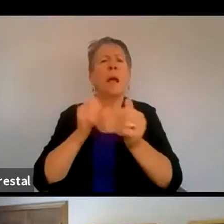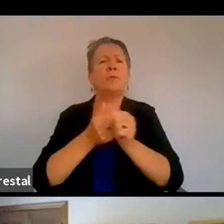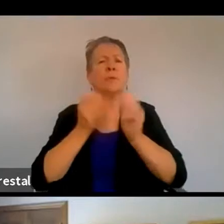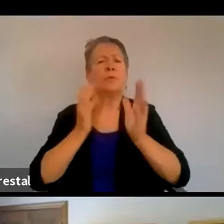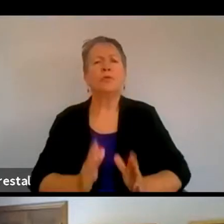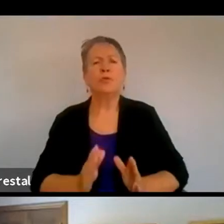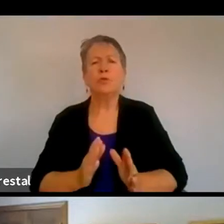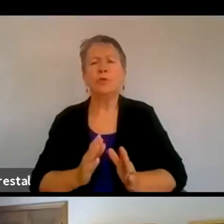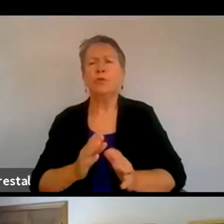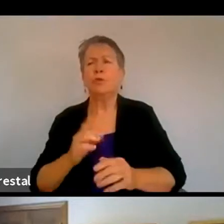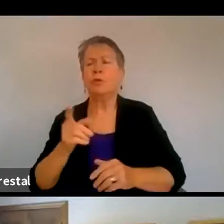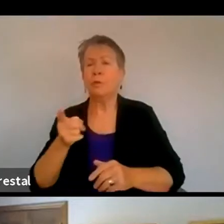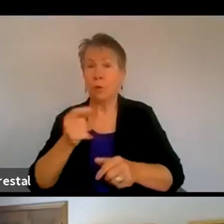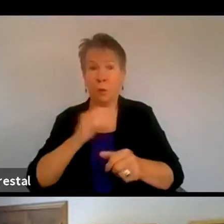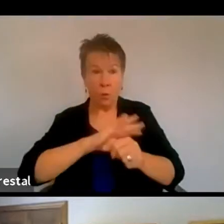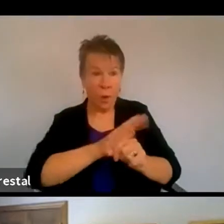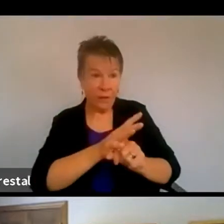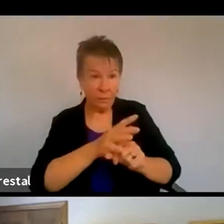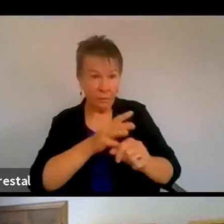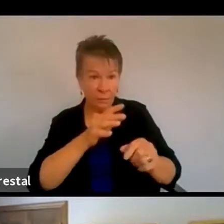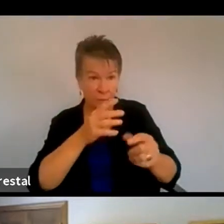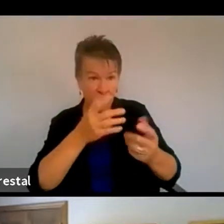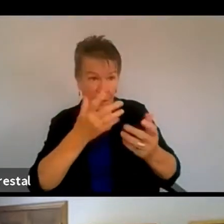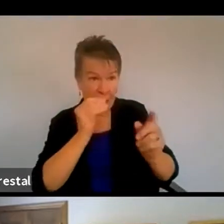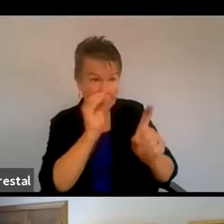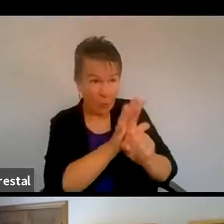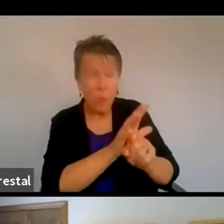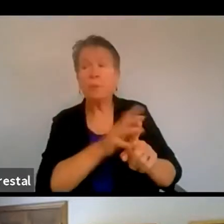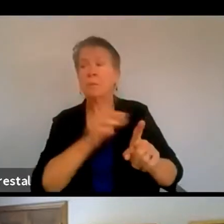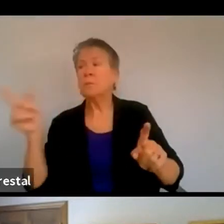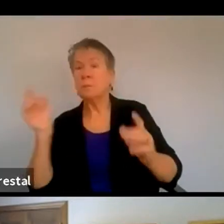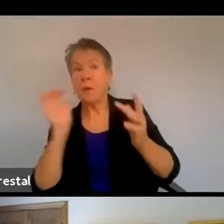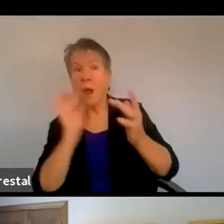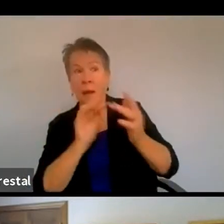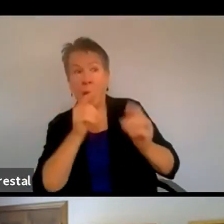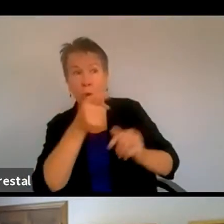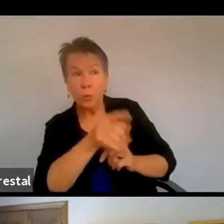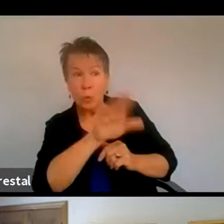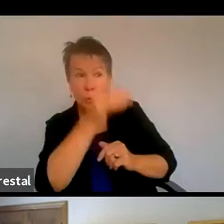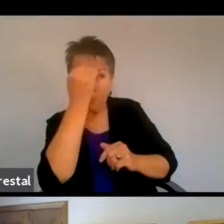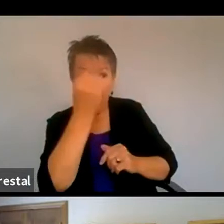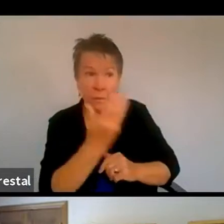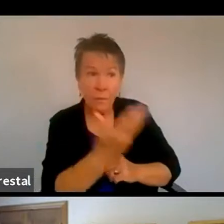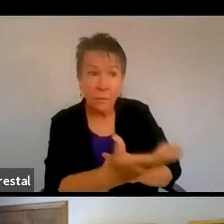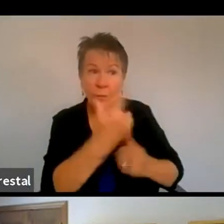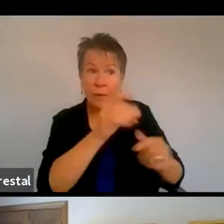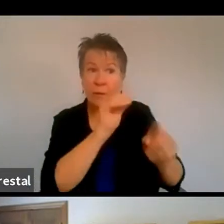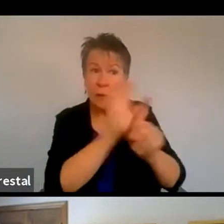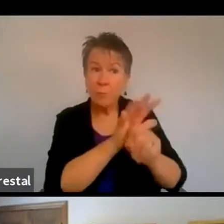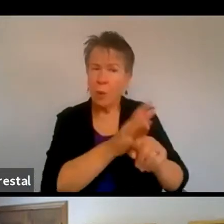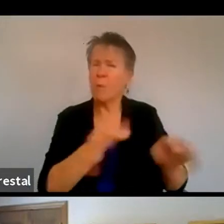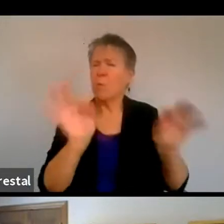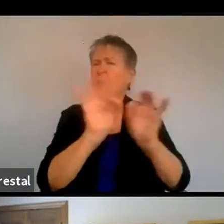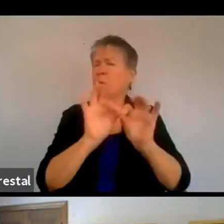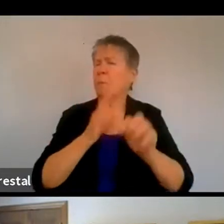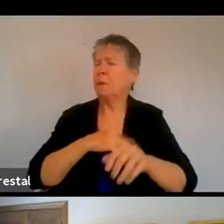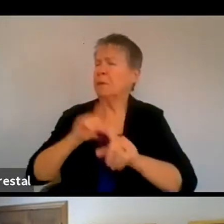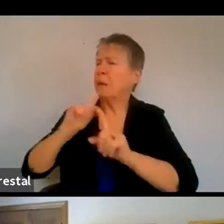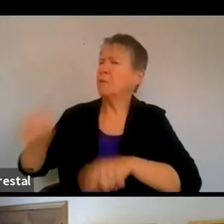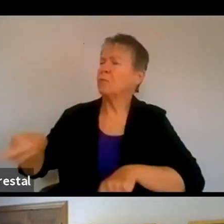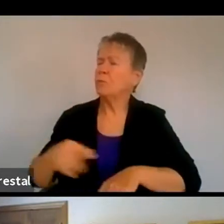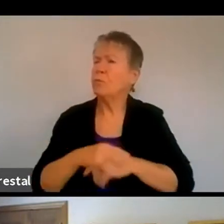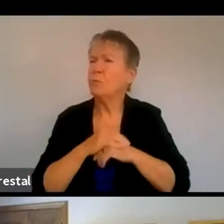contact tracer. Case investigation and contact tracing gives the information necessary to